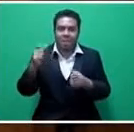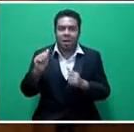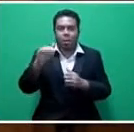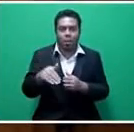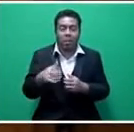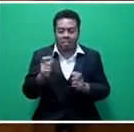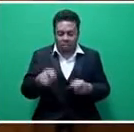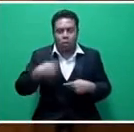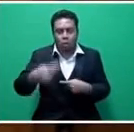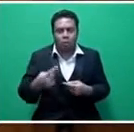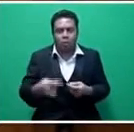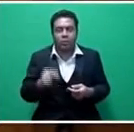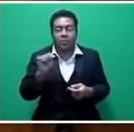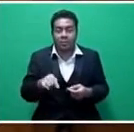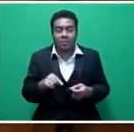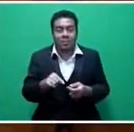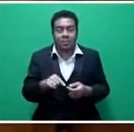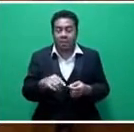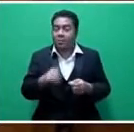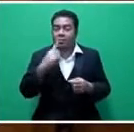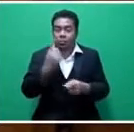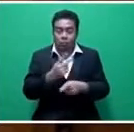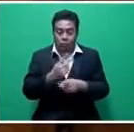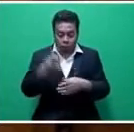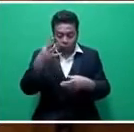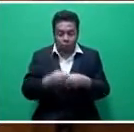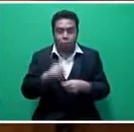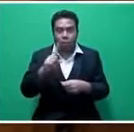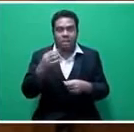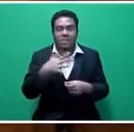of course, this will continue. Mr. Speaker, there are a total of